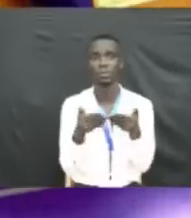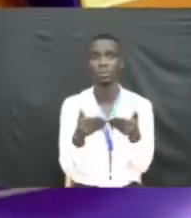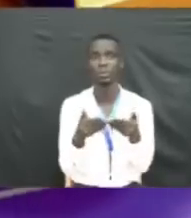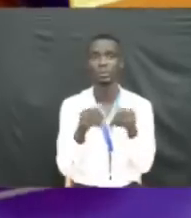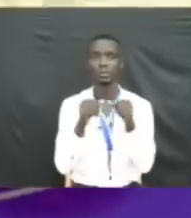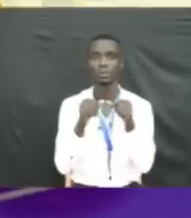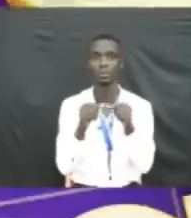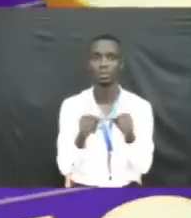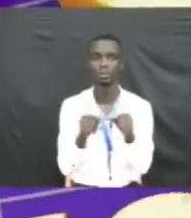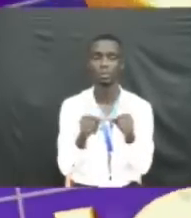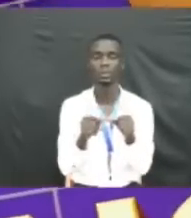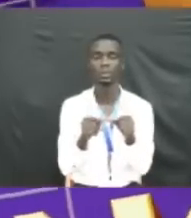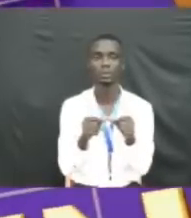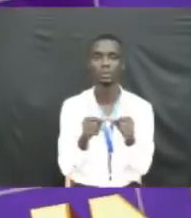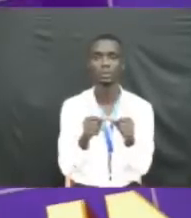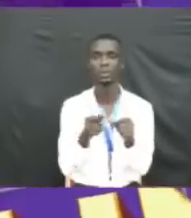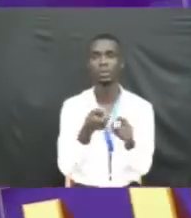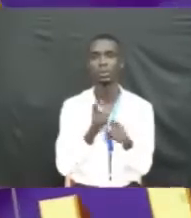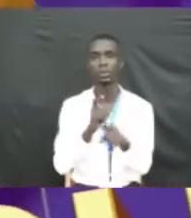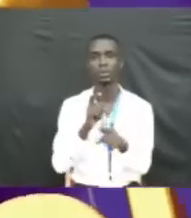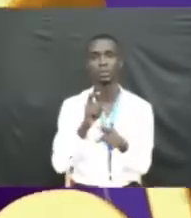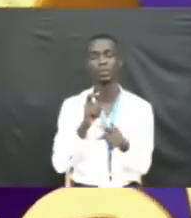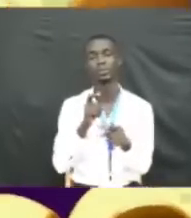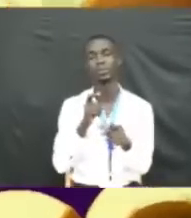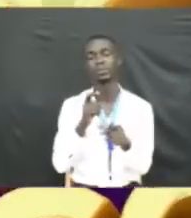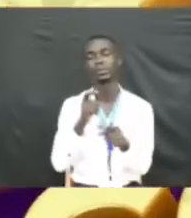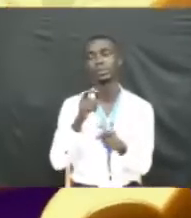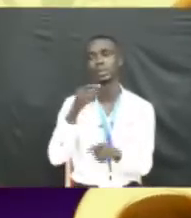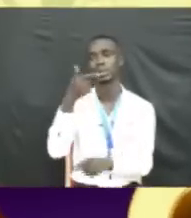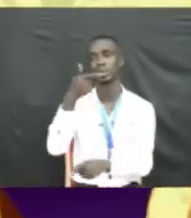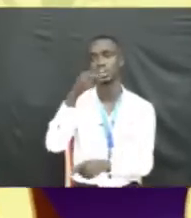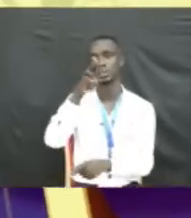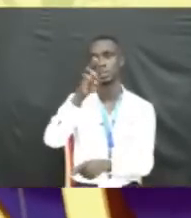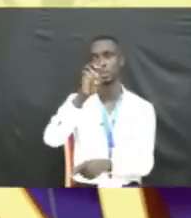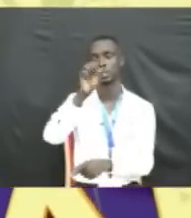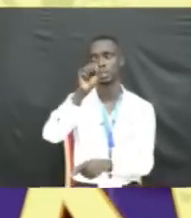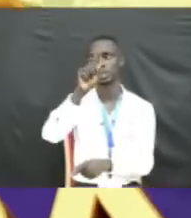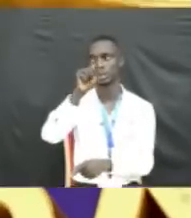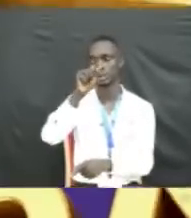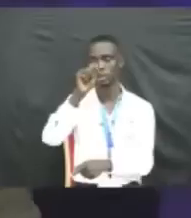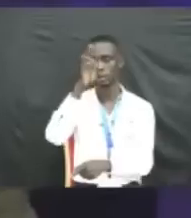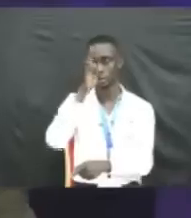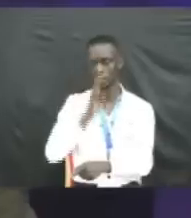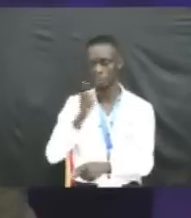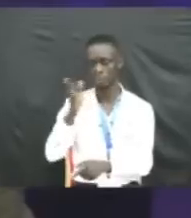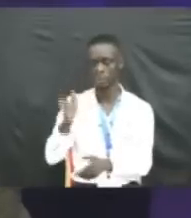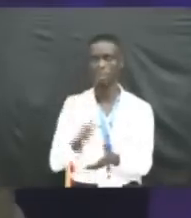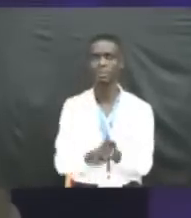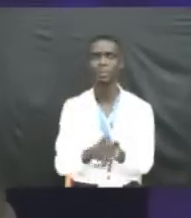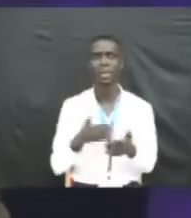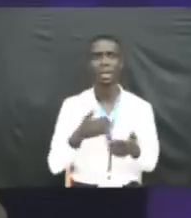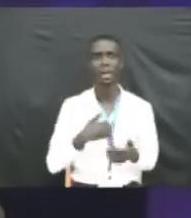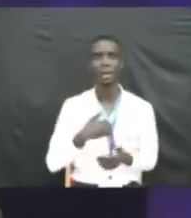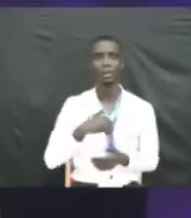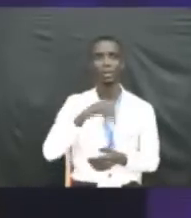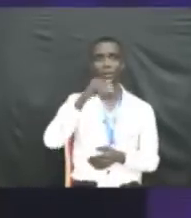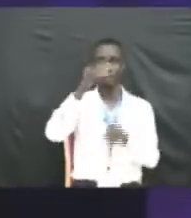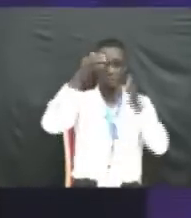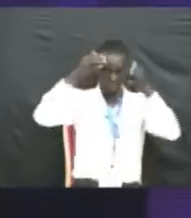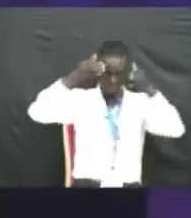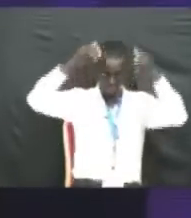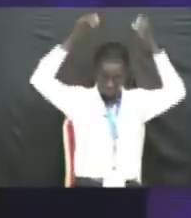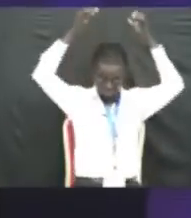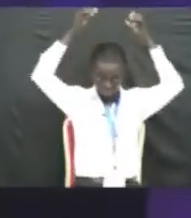guest of honor chairman we have the archbishop Ben Smith primate Anglican church West Africa